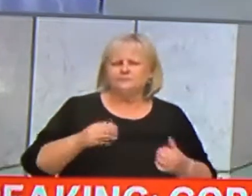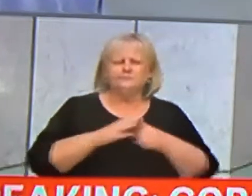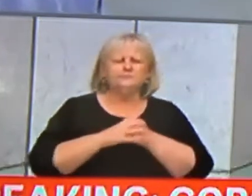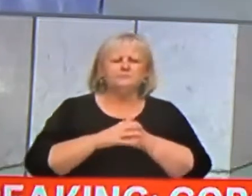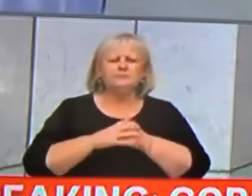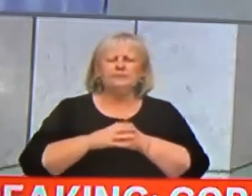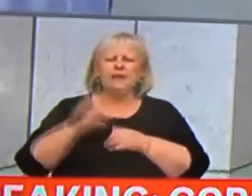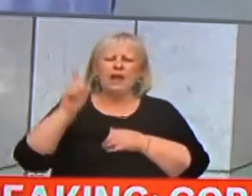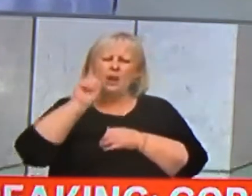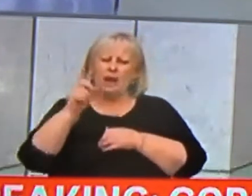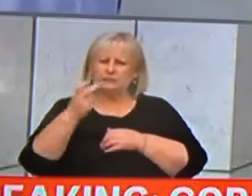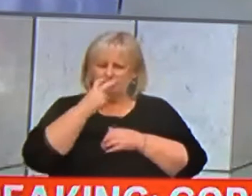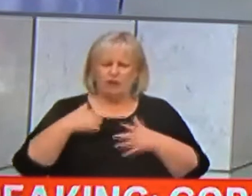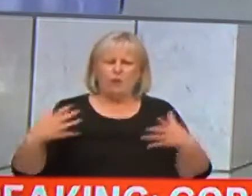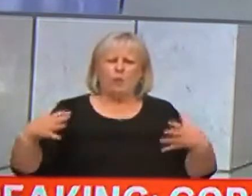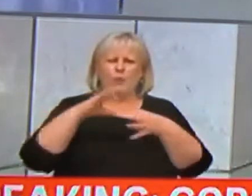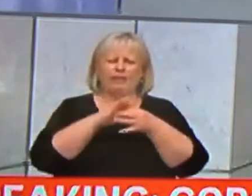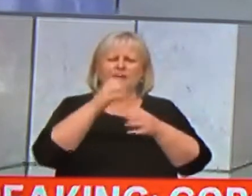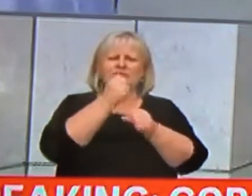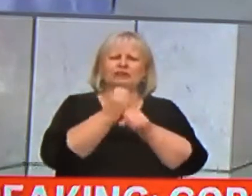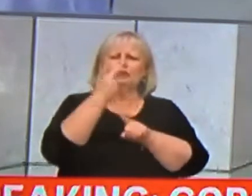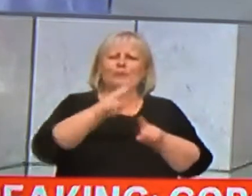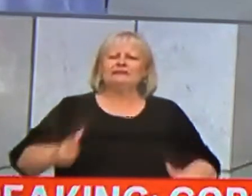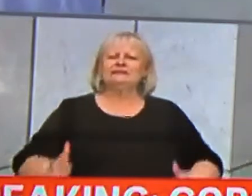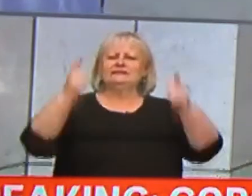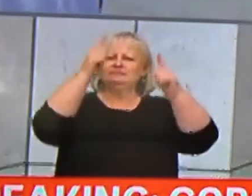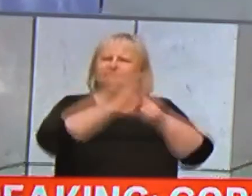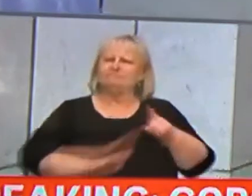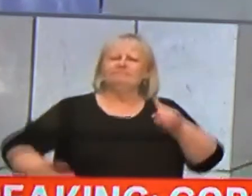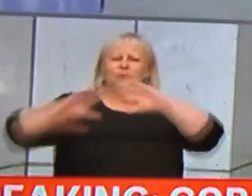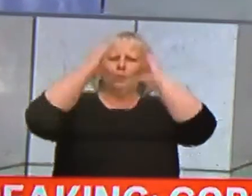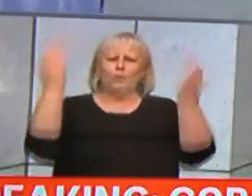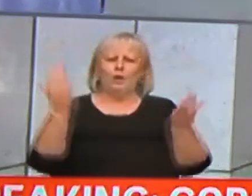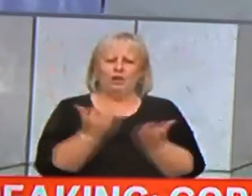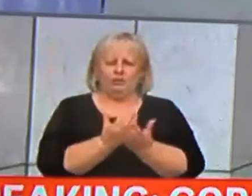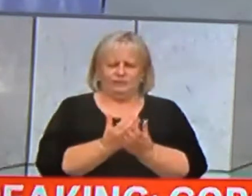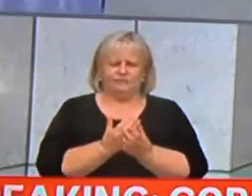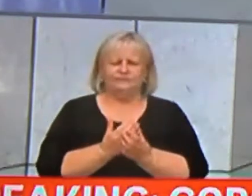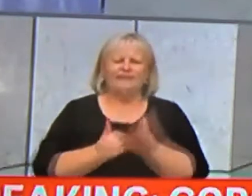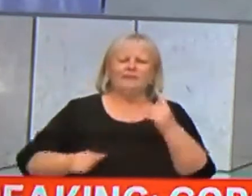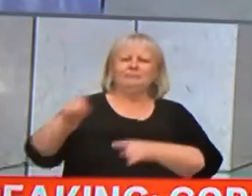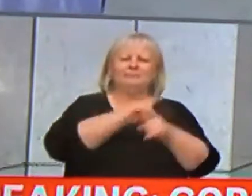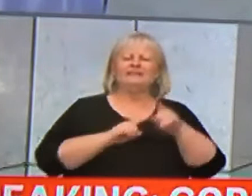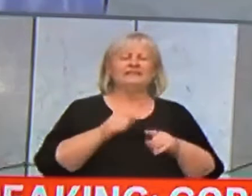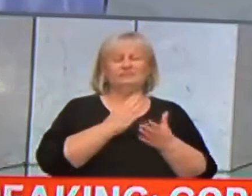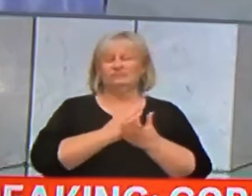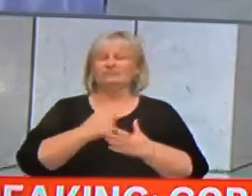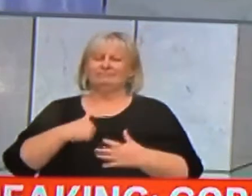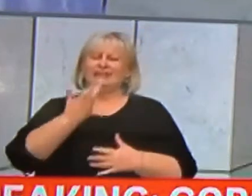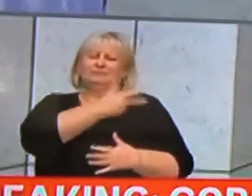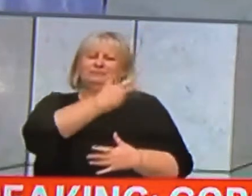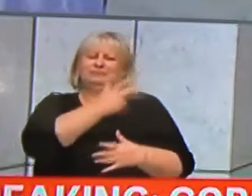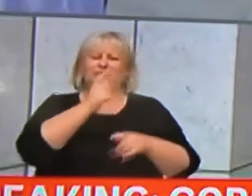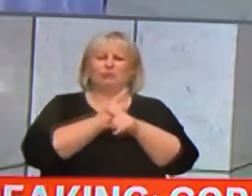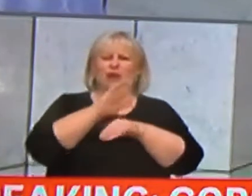Last night, I joined the G20 leaders all around the world, and I was very proud of my country. I